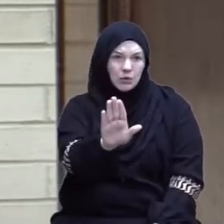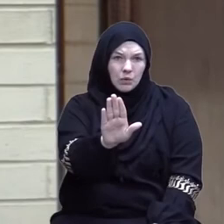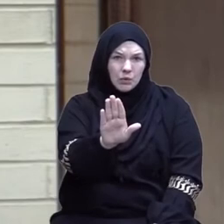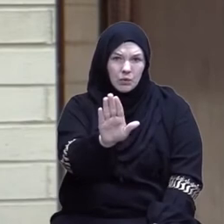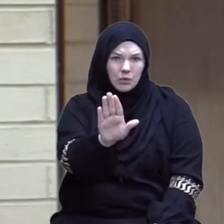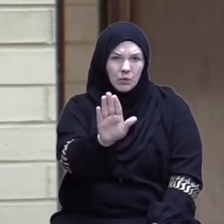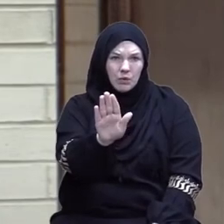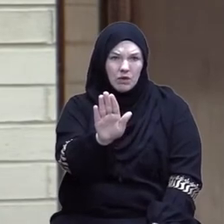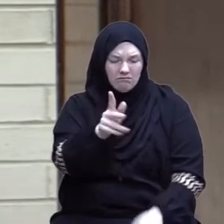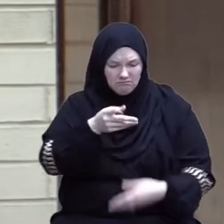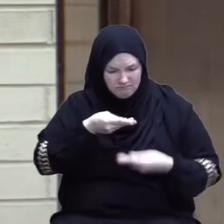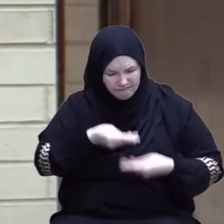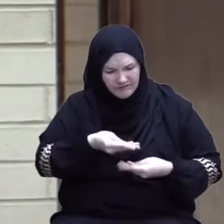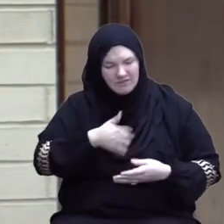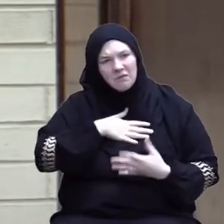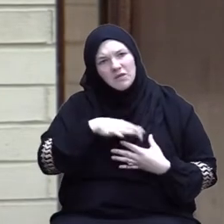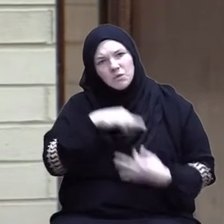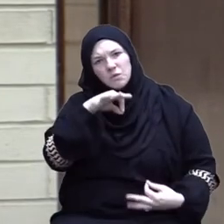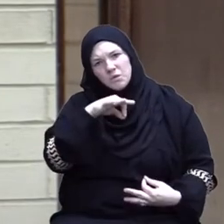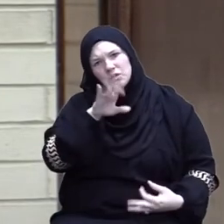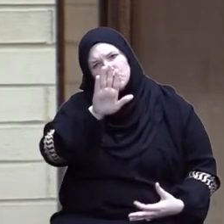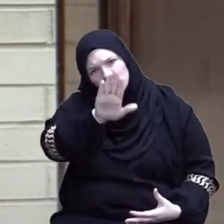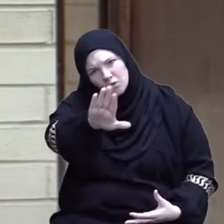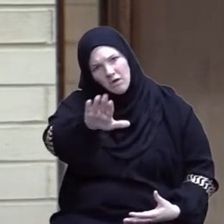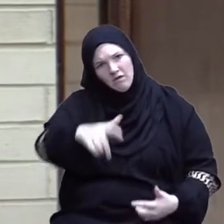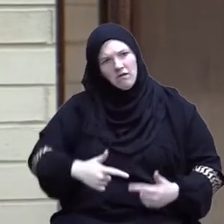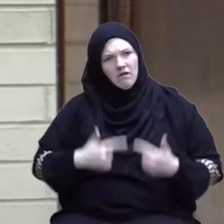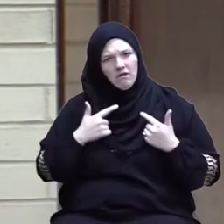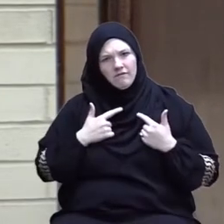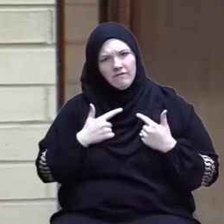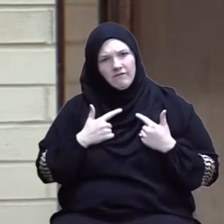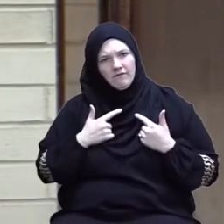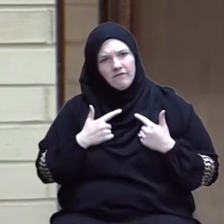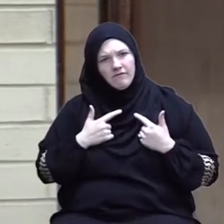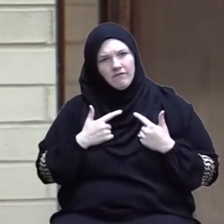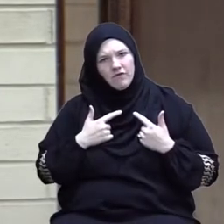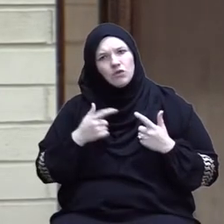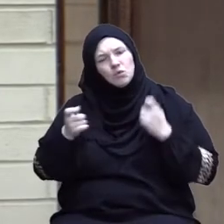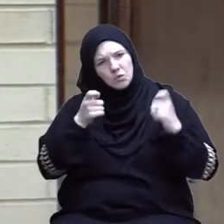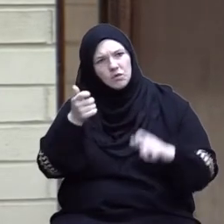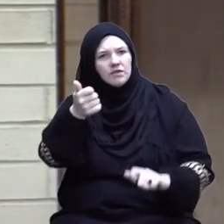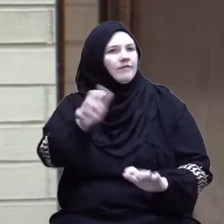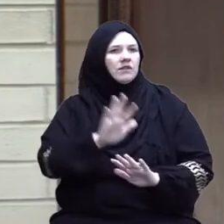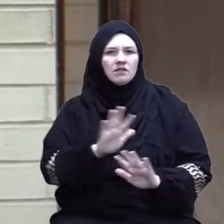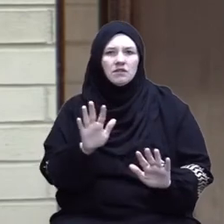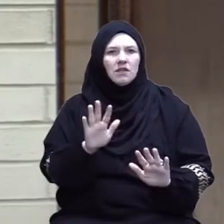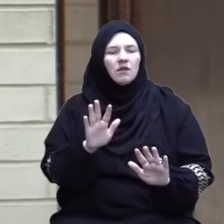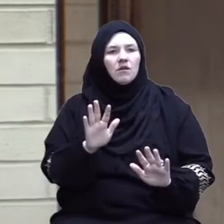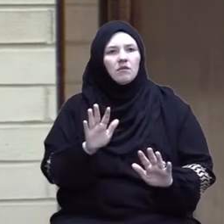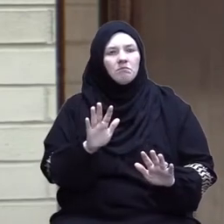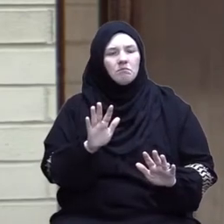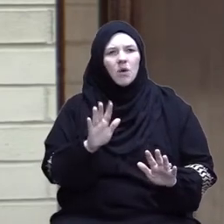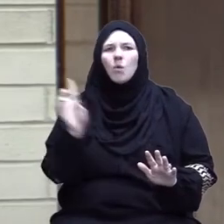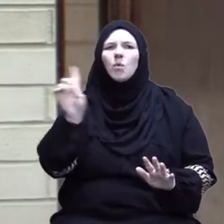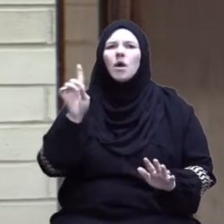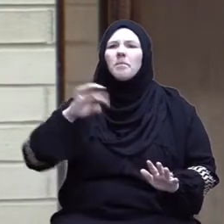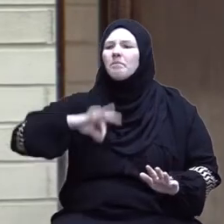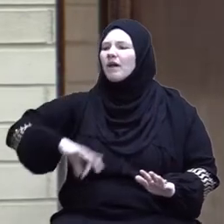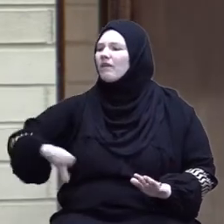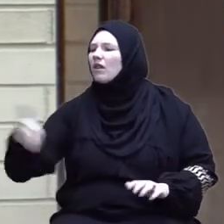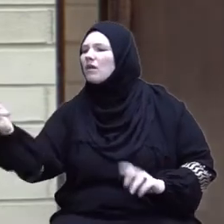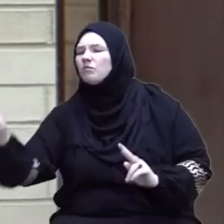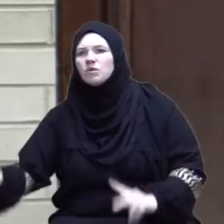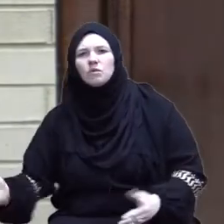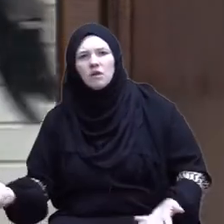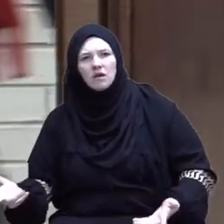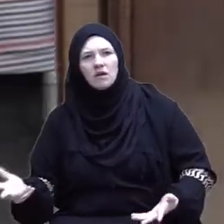spiritual nurturing to your soul, to have some control over yourself. But where is the benefit for people? Do you know